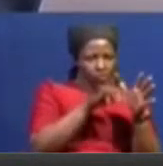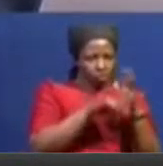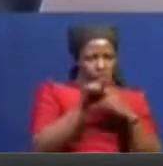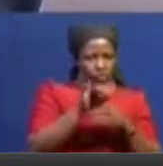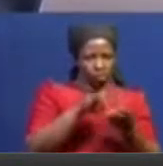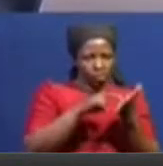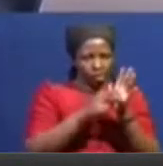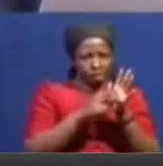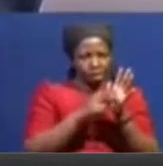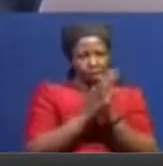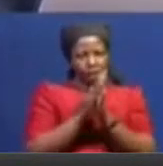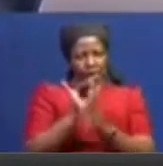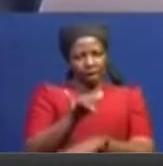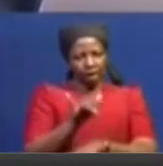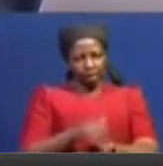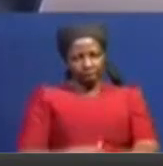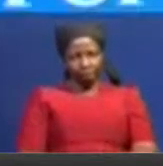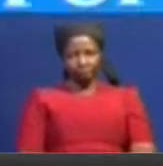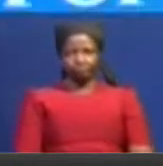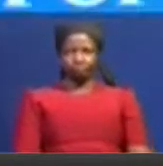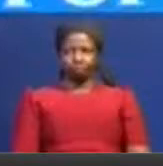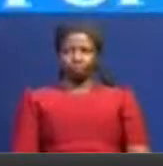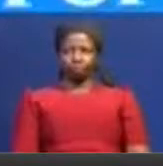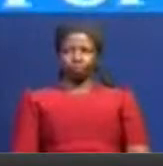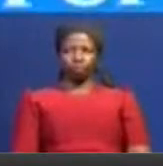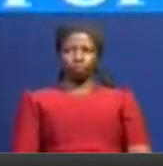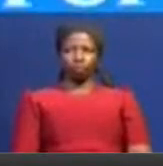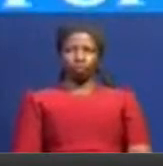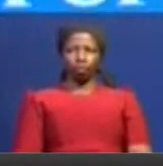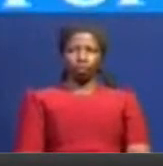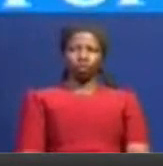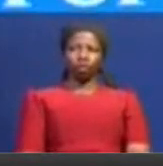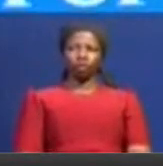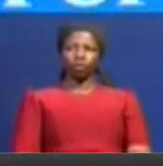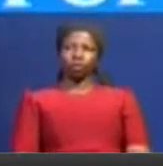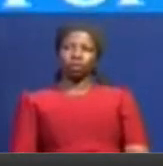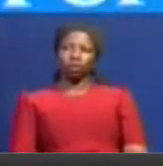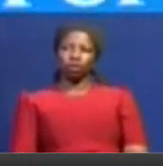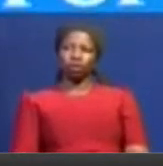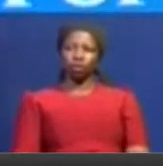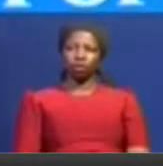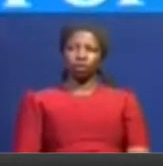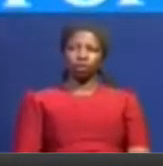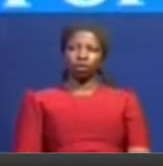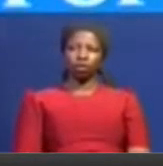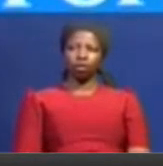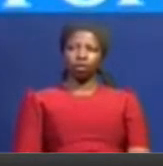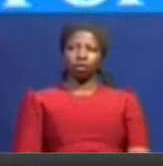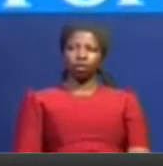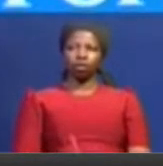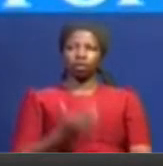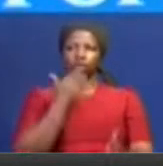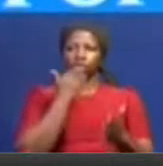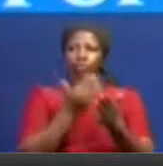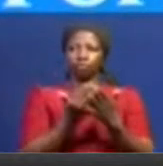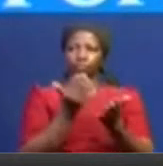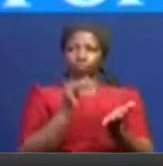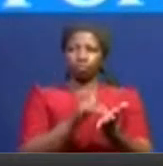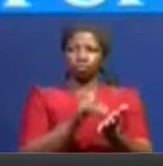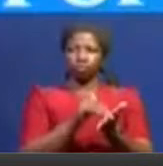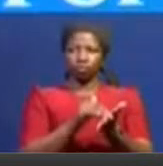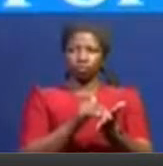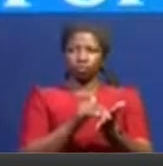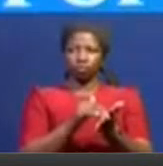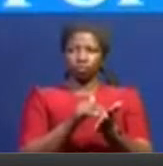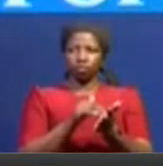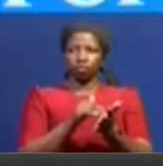that. That would be useful. Thank you. Thank you again, Ms. Koki.